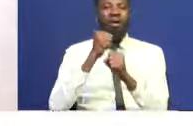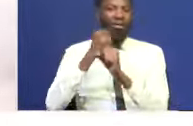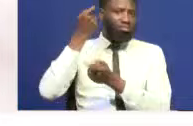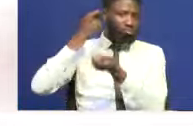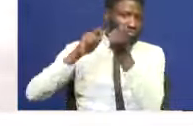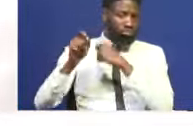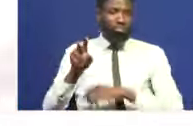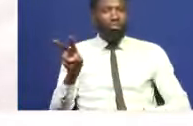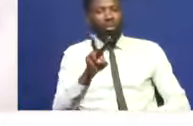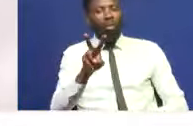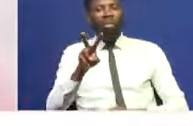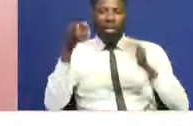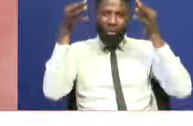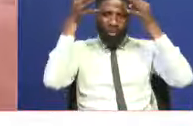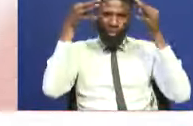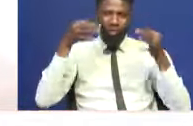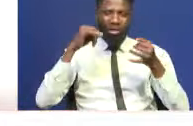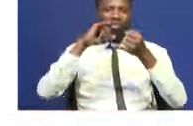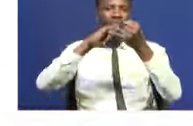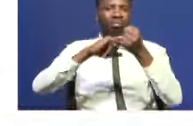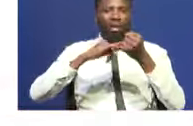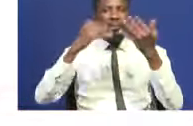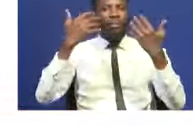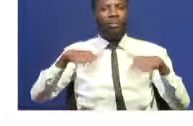in an extraordinary wedding ceremony.